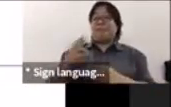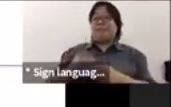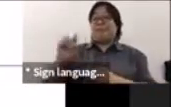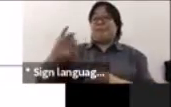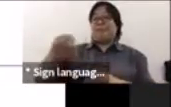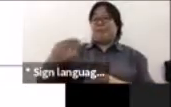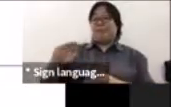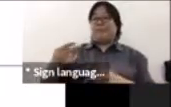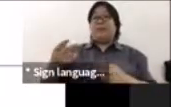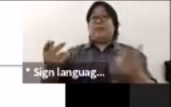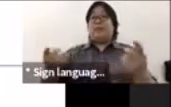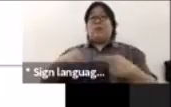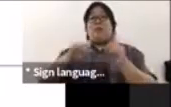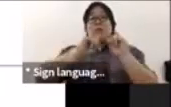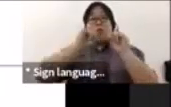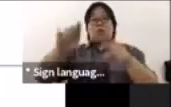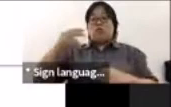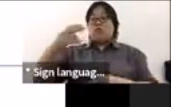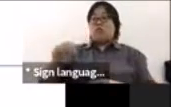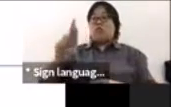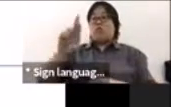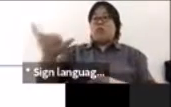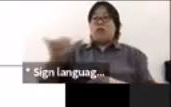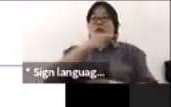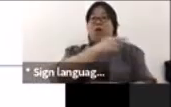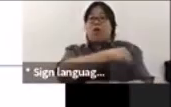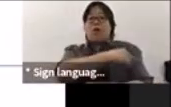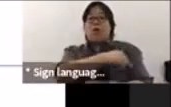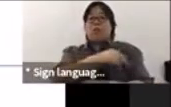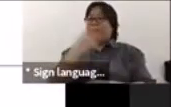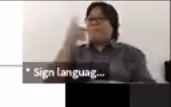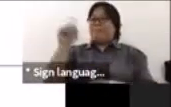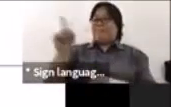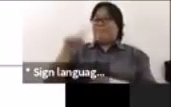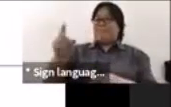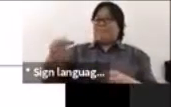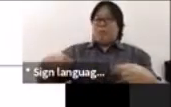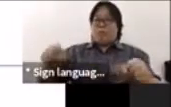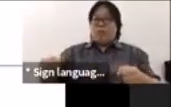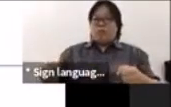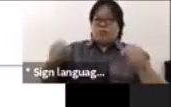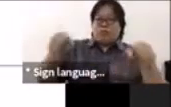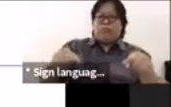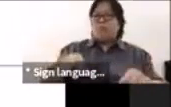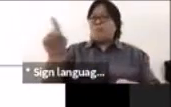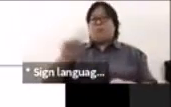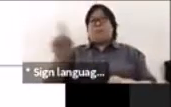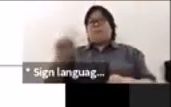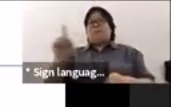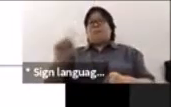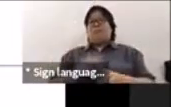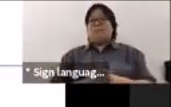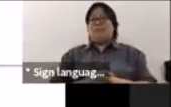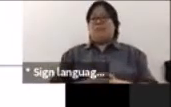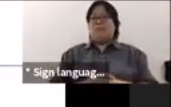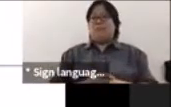to Chorai Hospital, they denied my three-wheel motorbike. They said my one occupied as much as two motorbikes. So